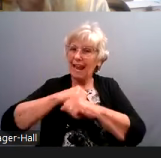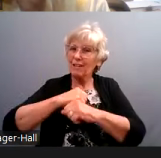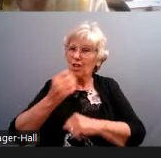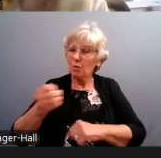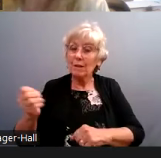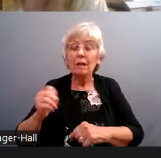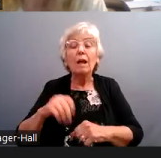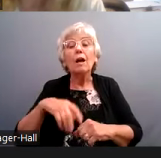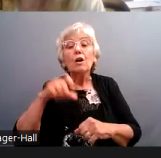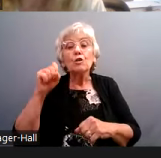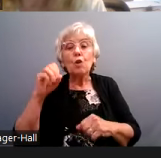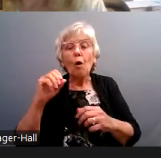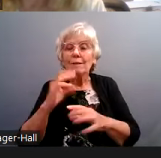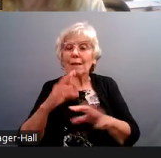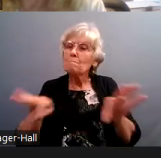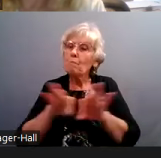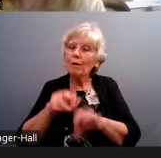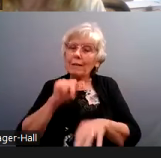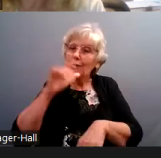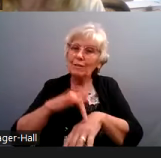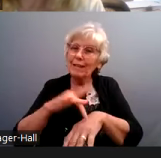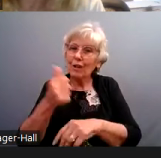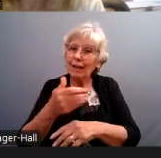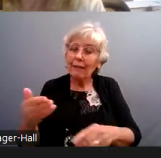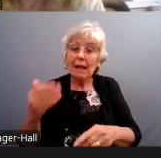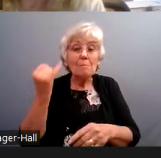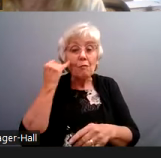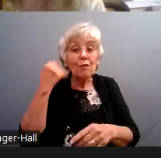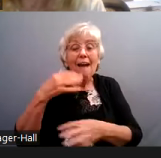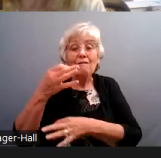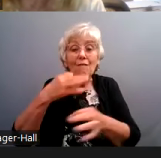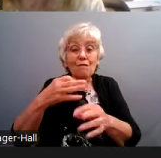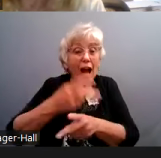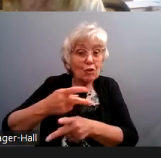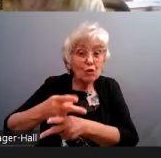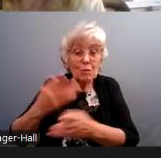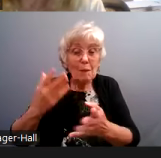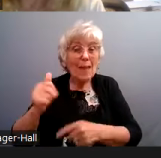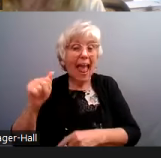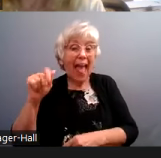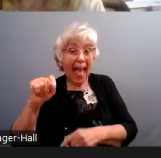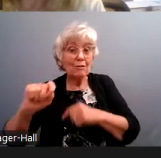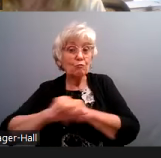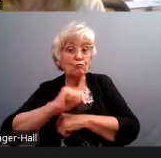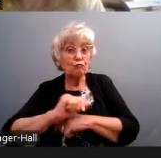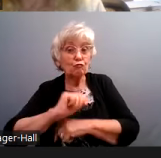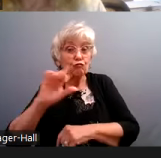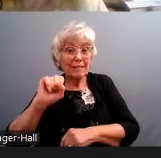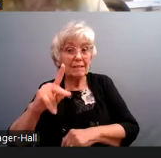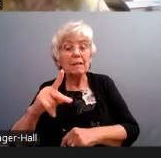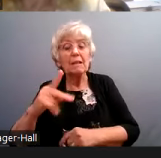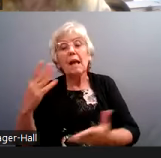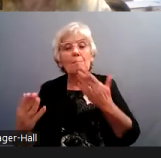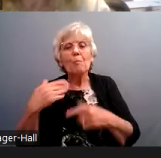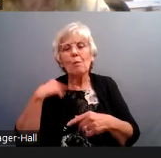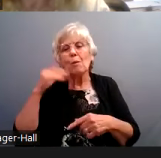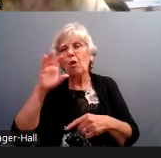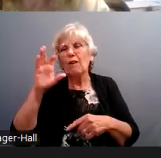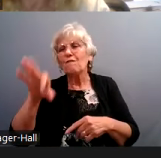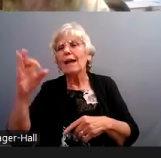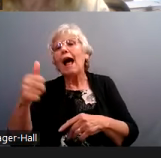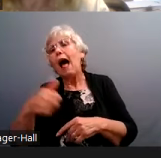catch anything. But, you know, if we have any fosters that might be at risk, then they might not be we might want to find other